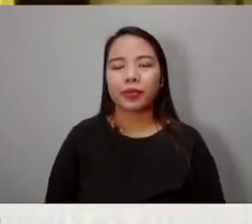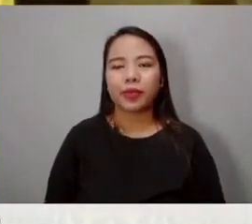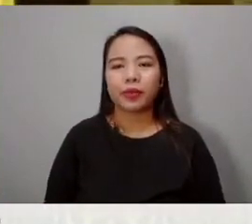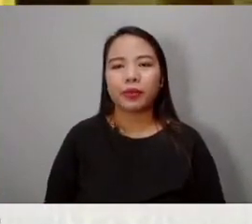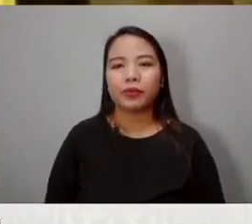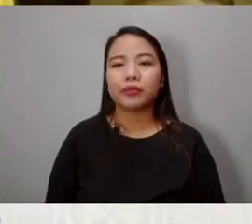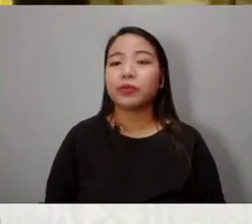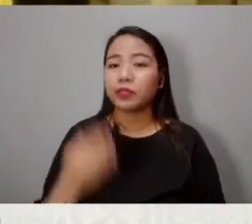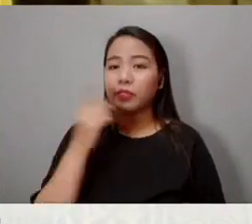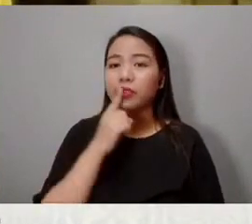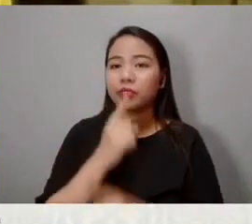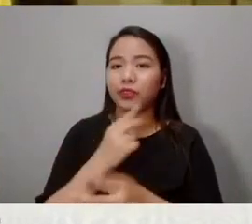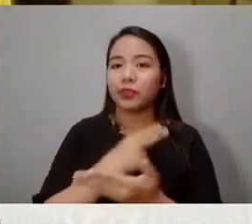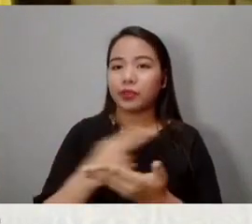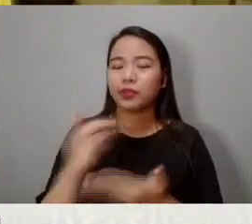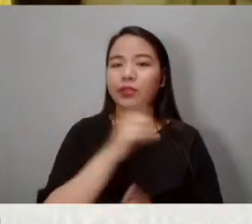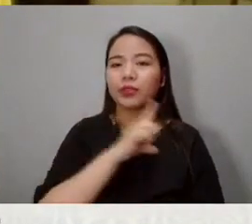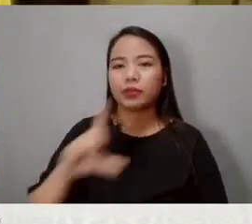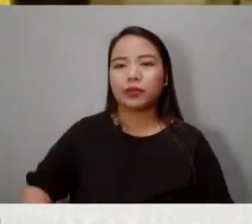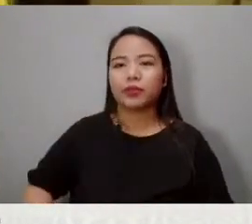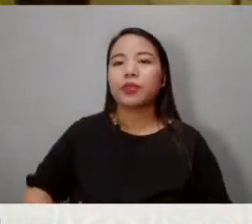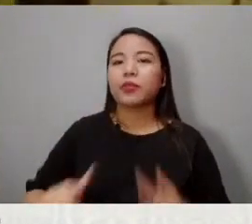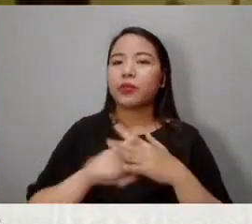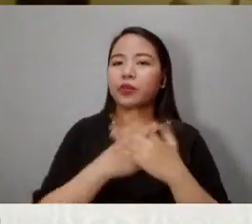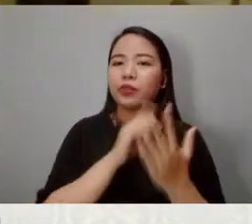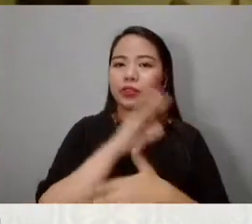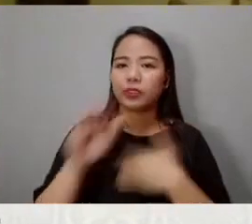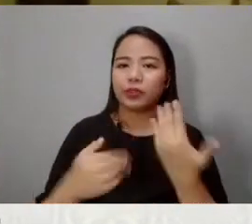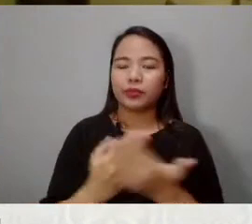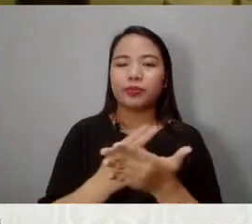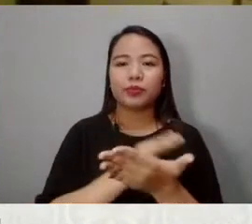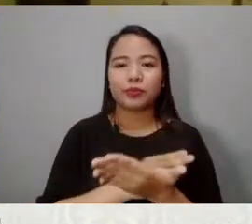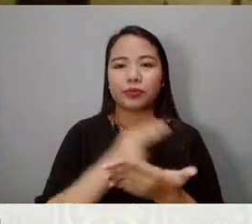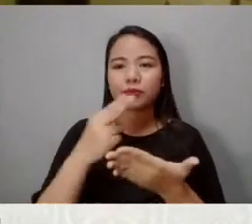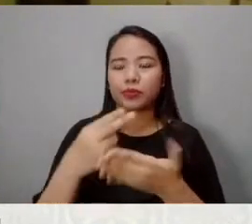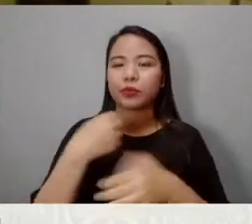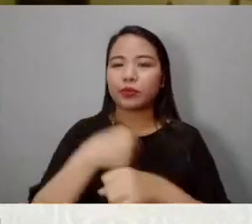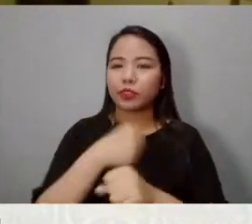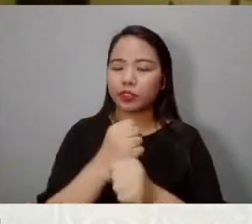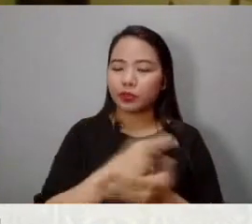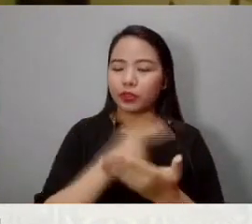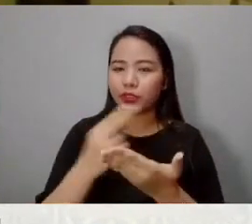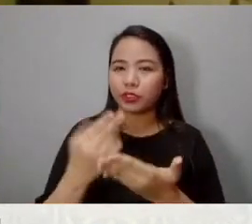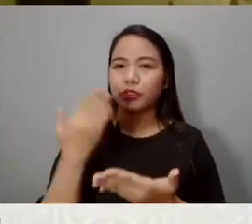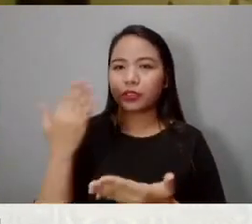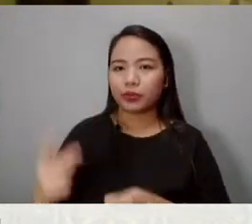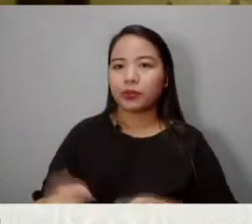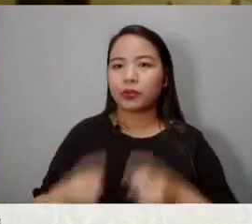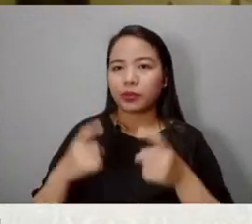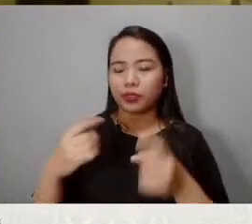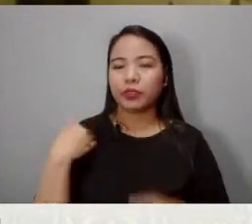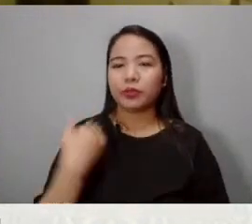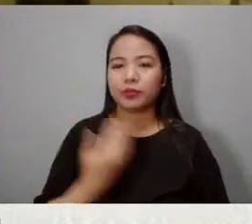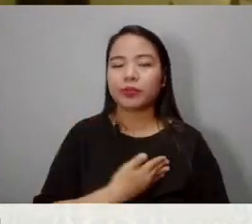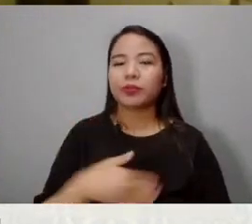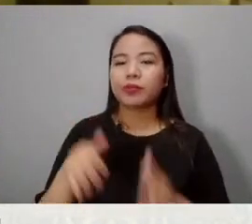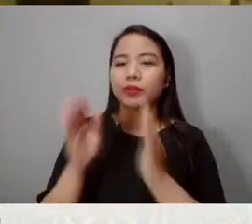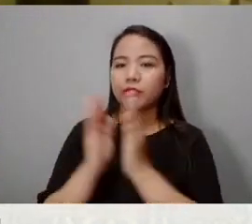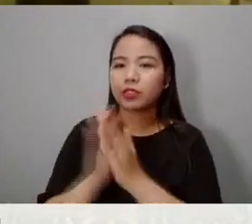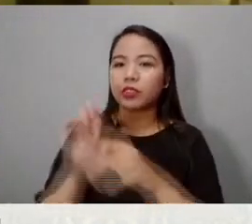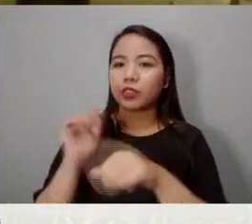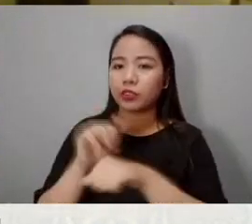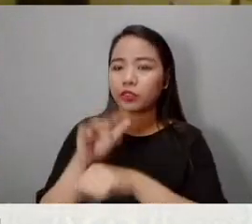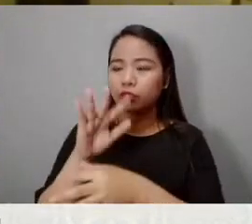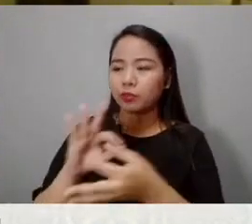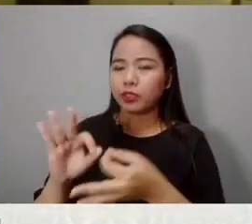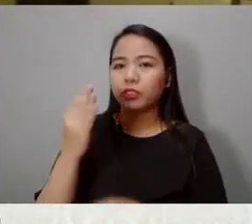Holy, O Lord, the fount of all holiness, make holy therefore these gifts, we pray, by sending down your